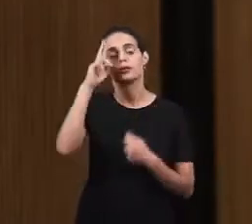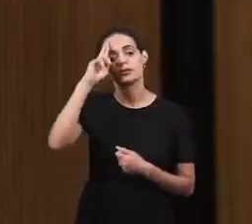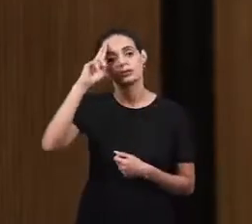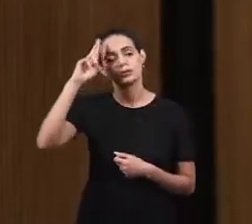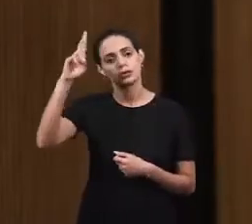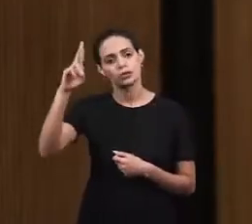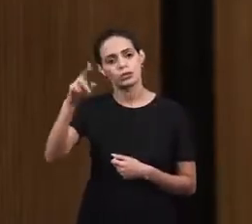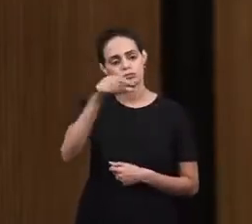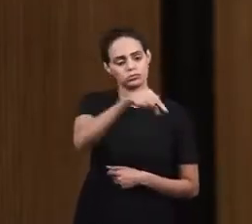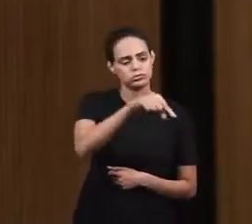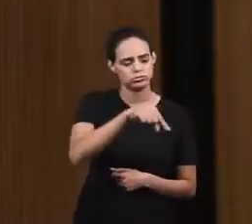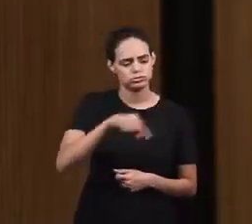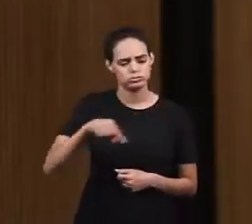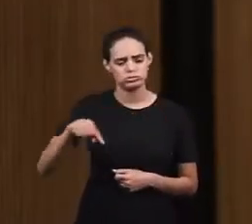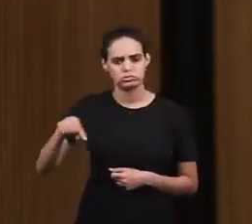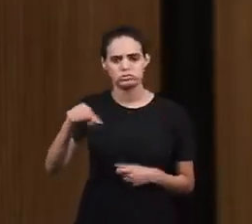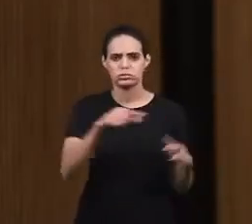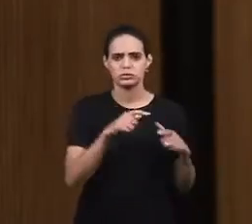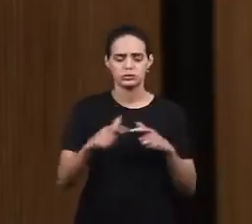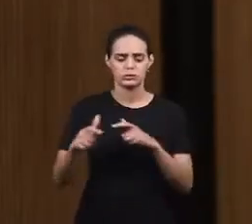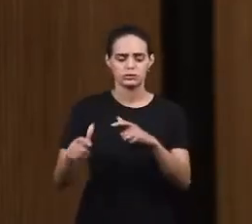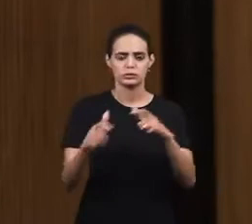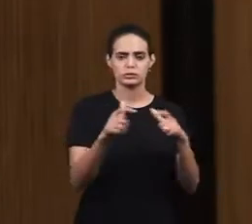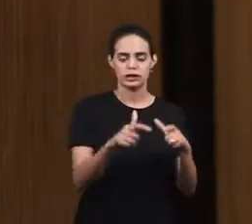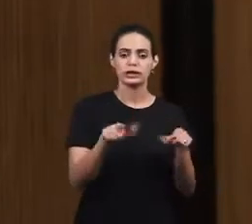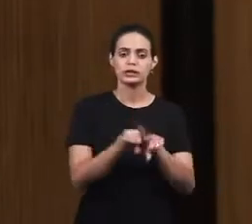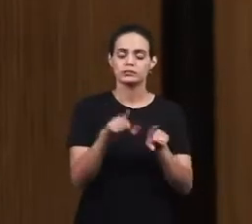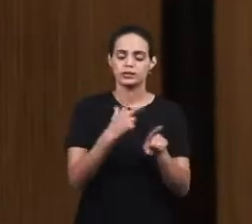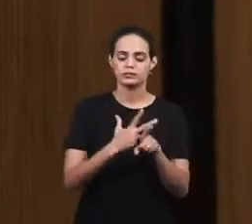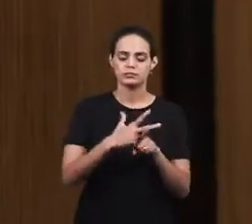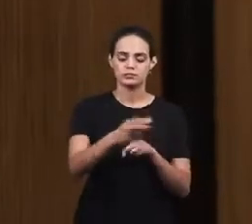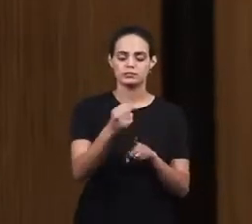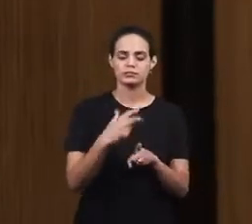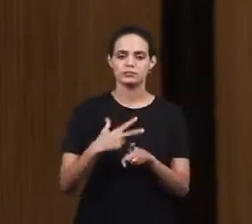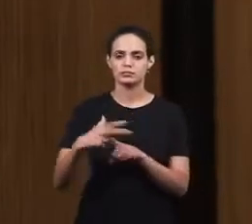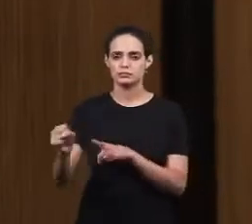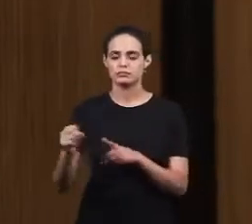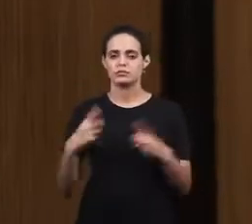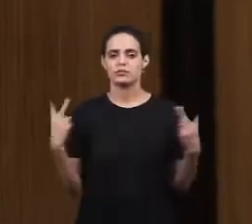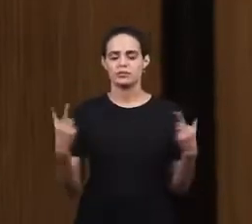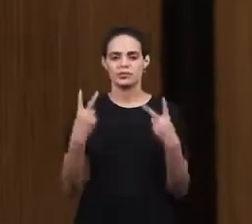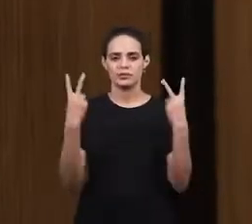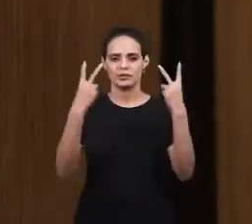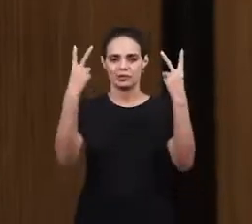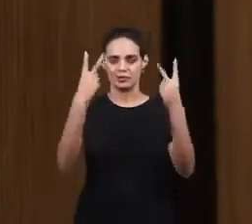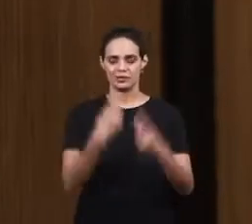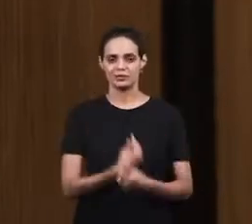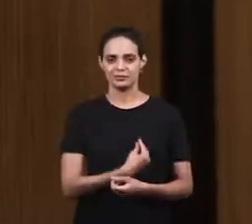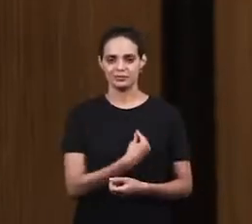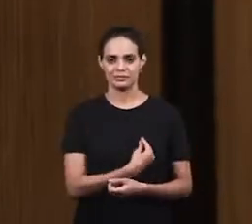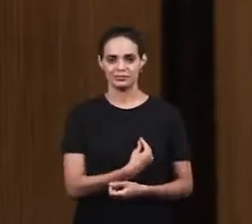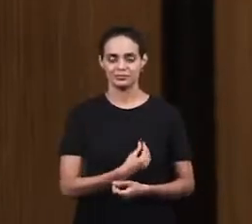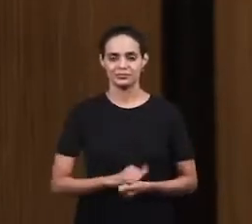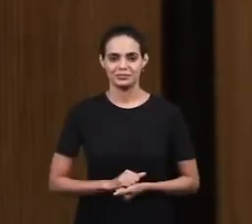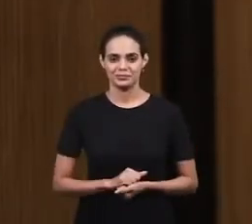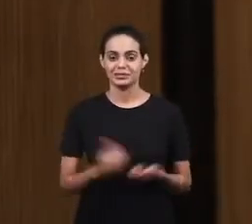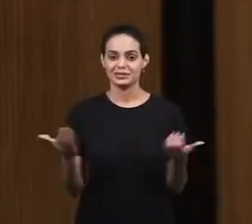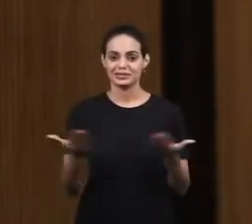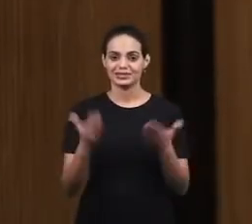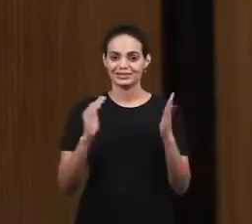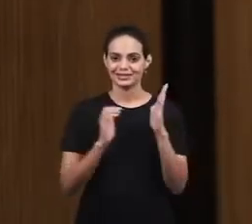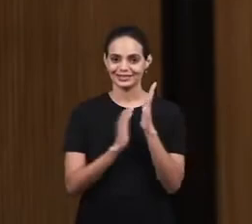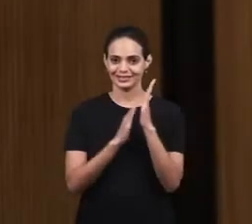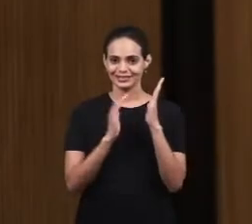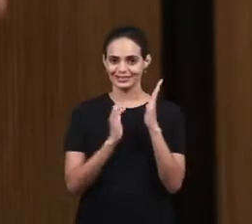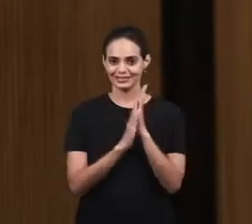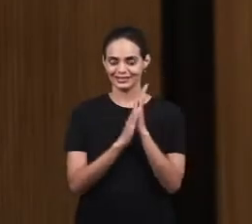Please to the Lord so that wherever they are, they will have victories in their lives. Now let's sing one more